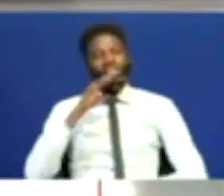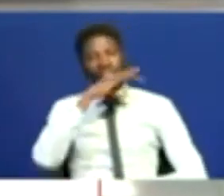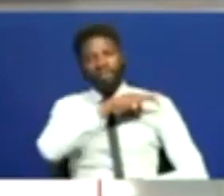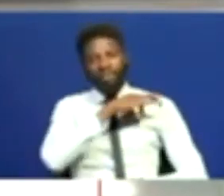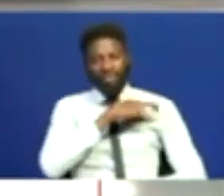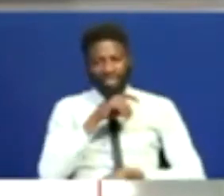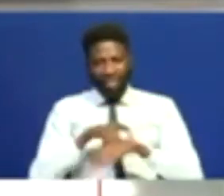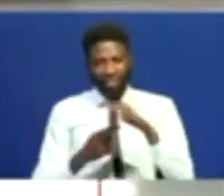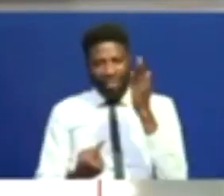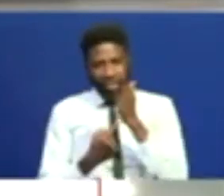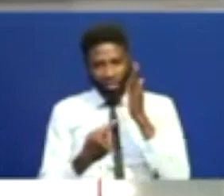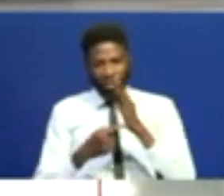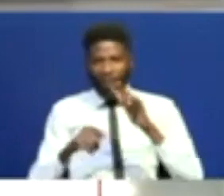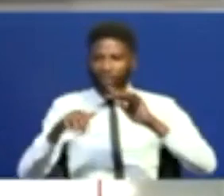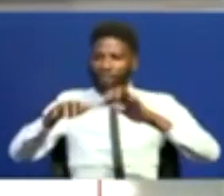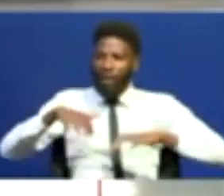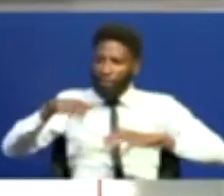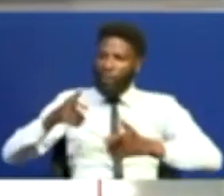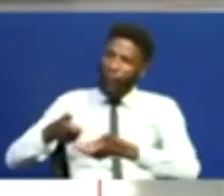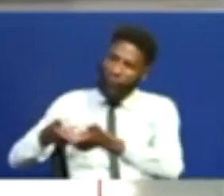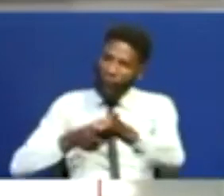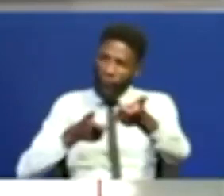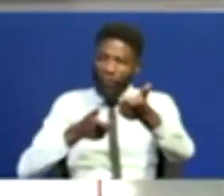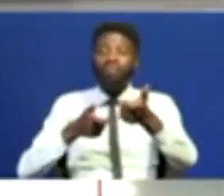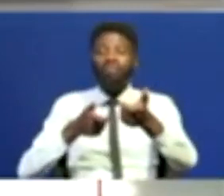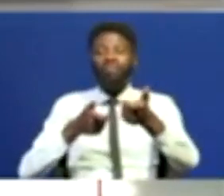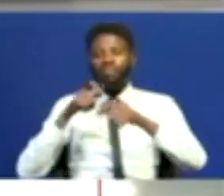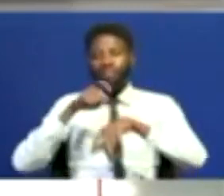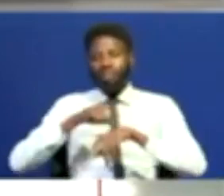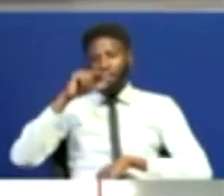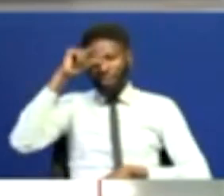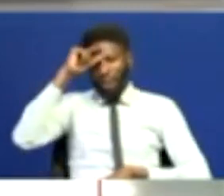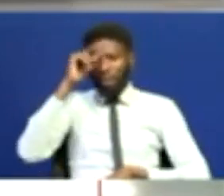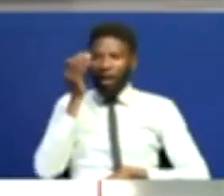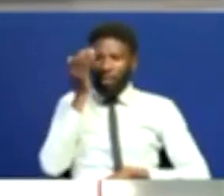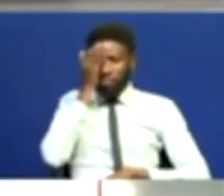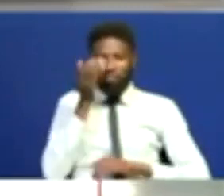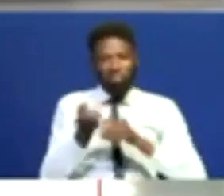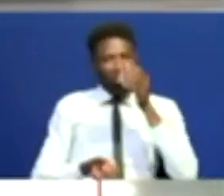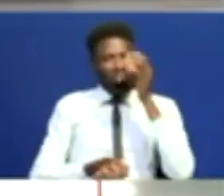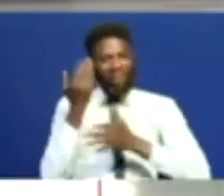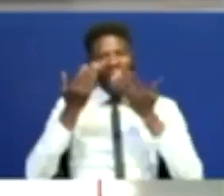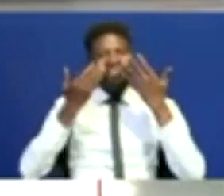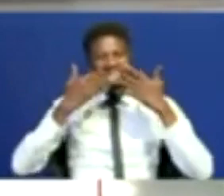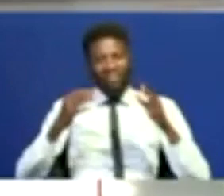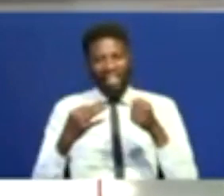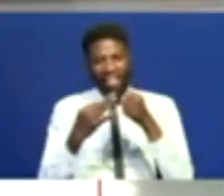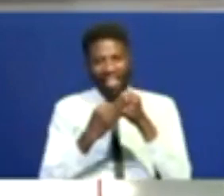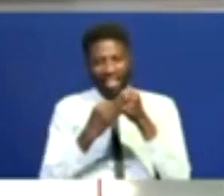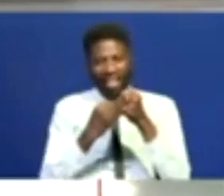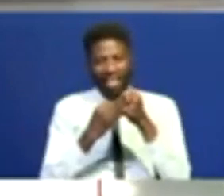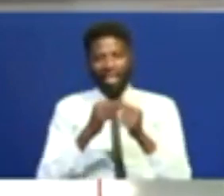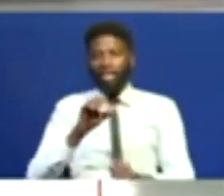irrigation technologies to produce food after the Israeli government established an eight-acre model farm at Don